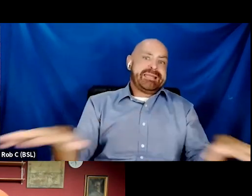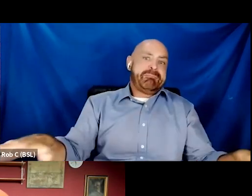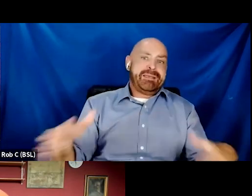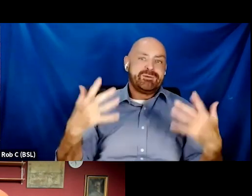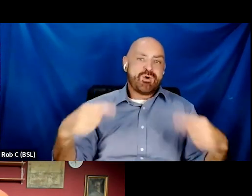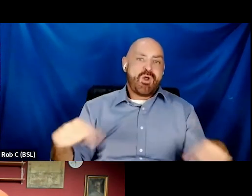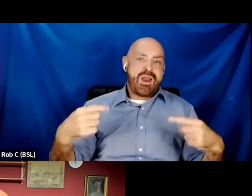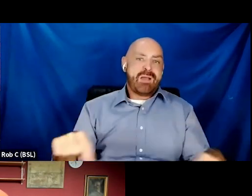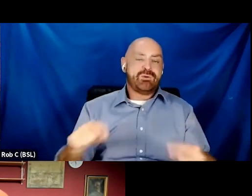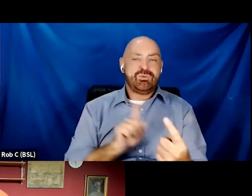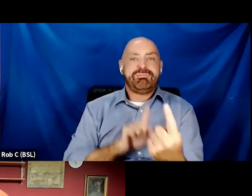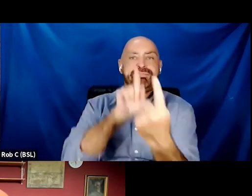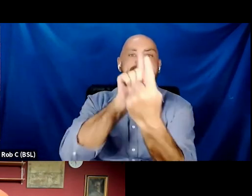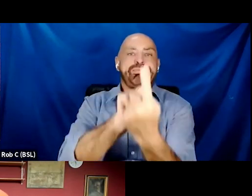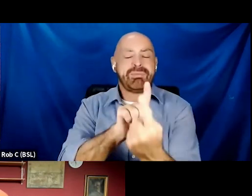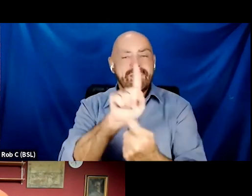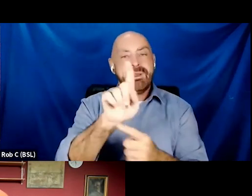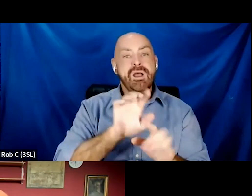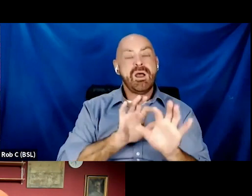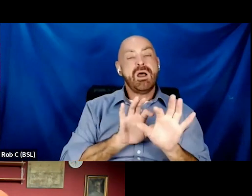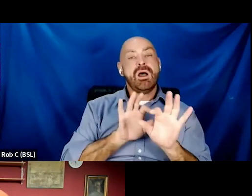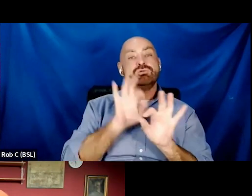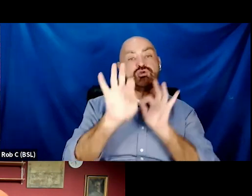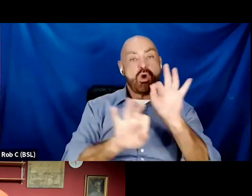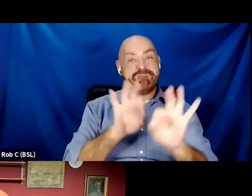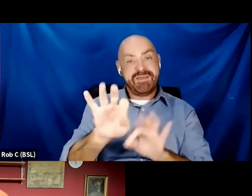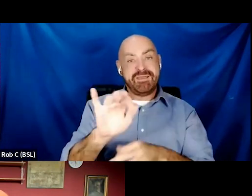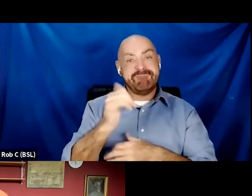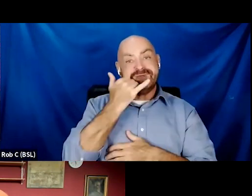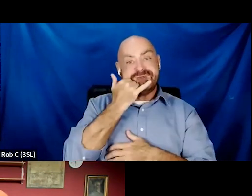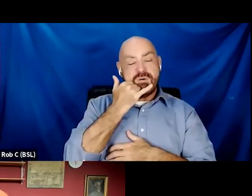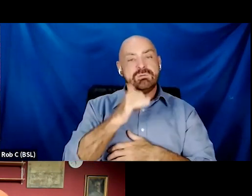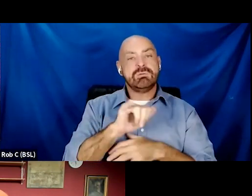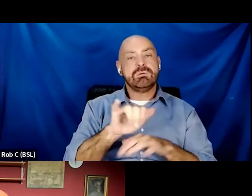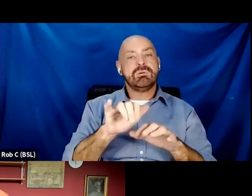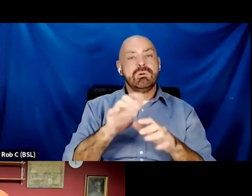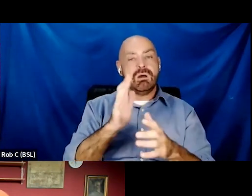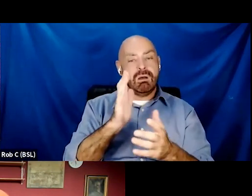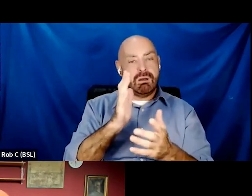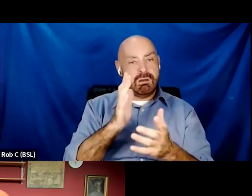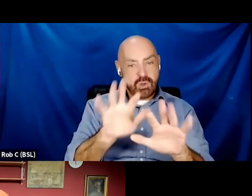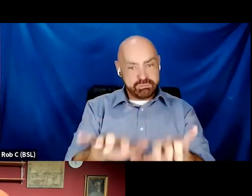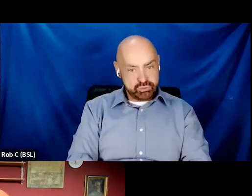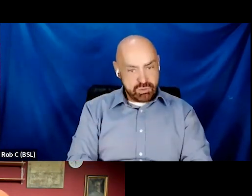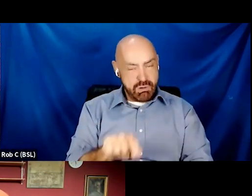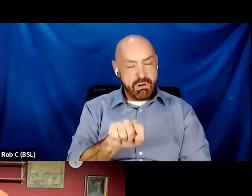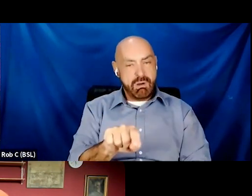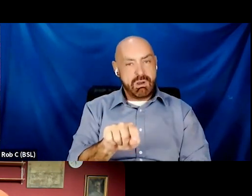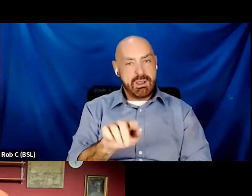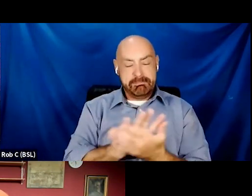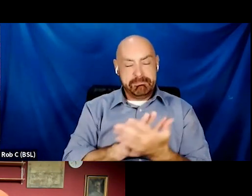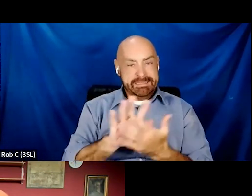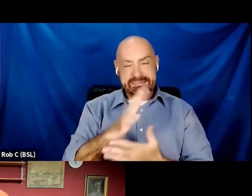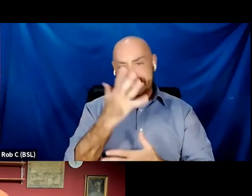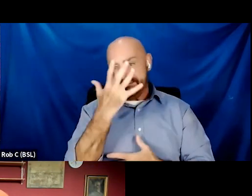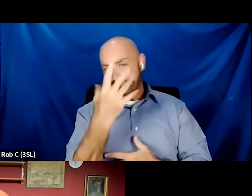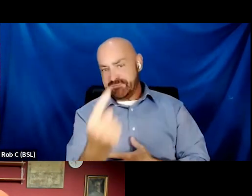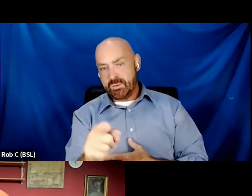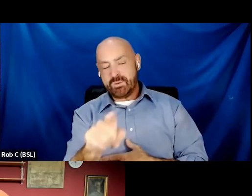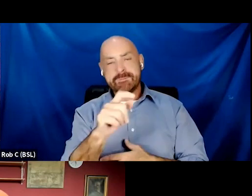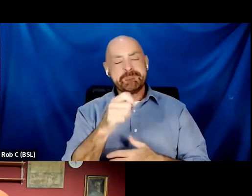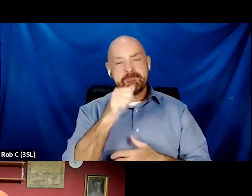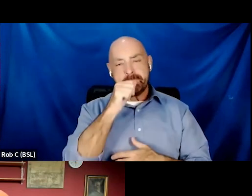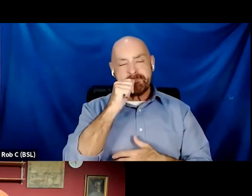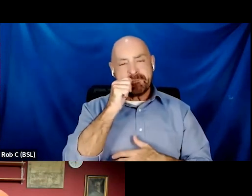the survey was being done either anonymously over the phone or really anonymously over computer, we are still so